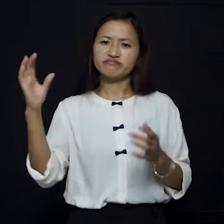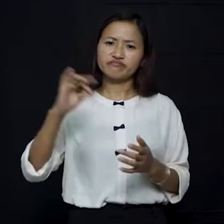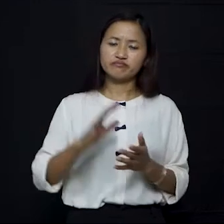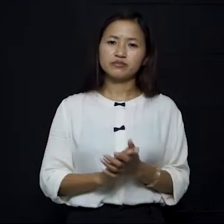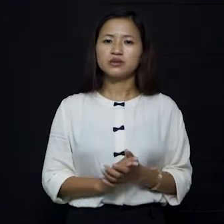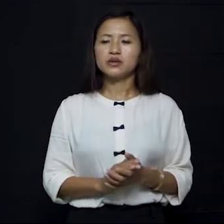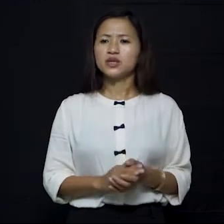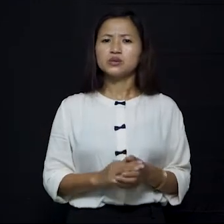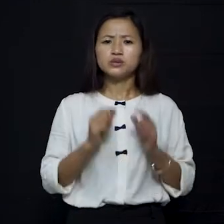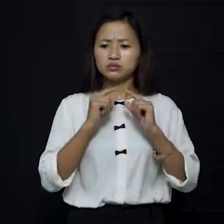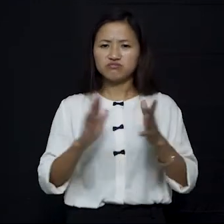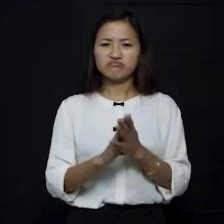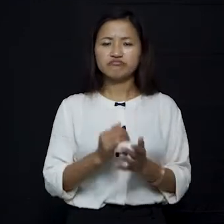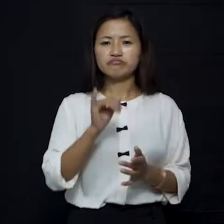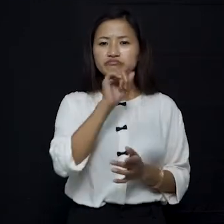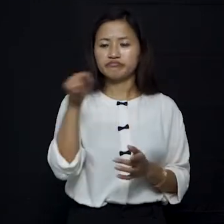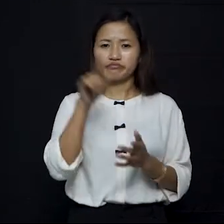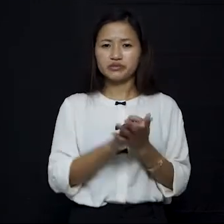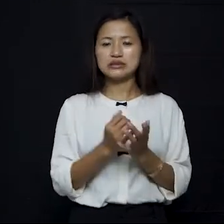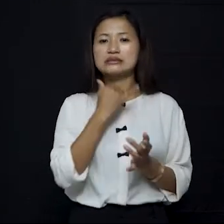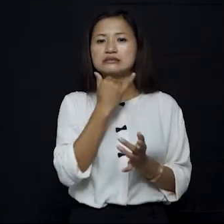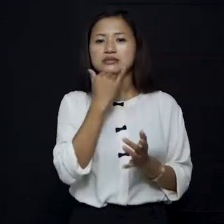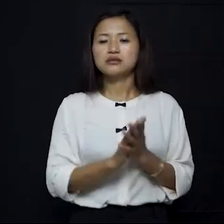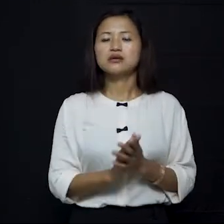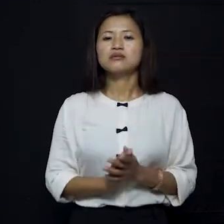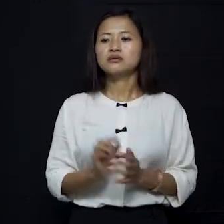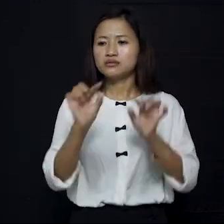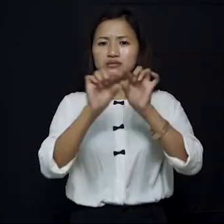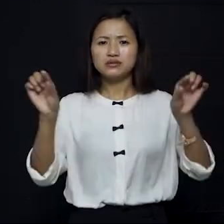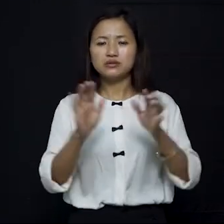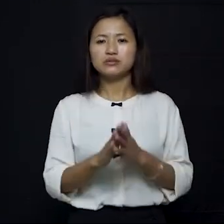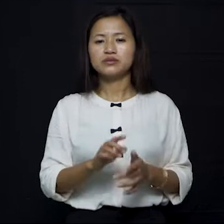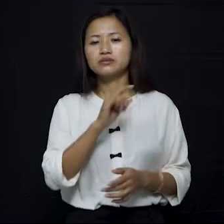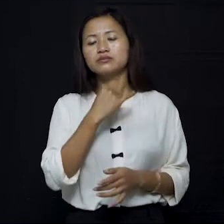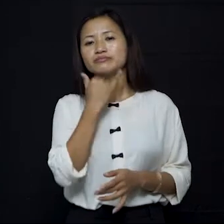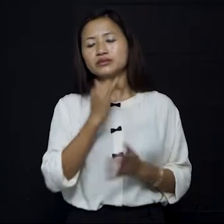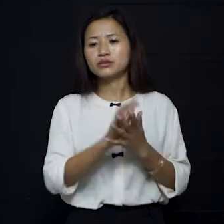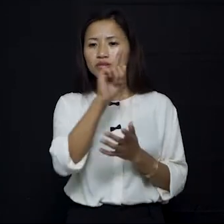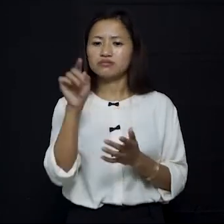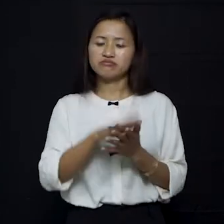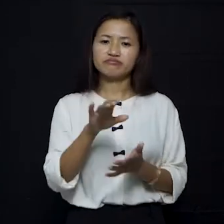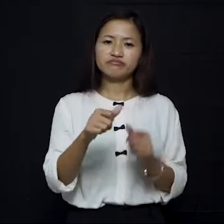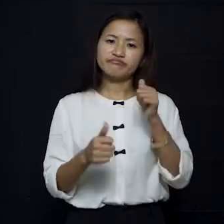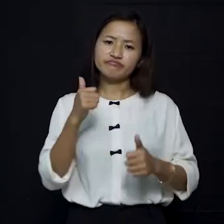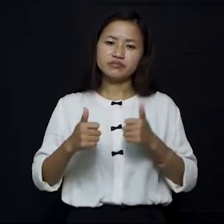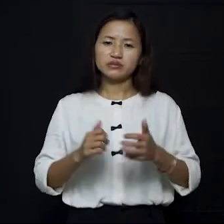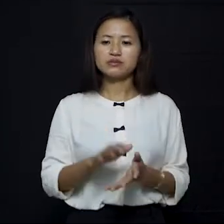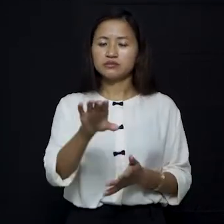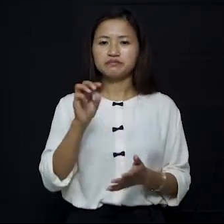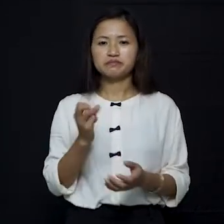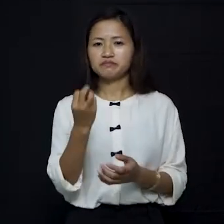mistake, and your usage of your sentence will be wrong. Plus, for exams, you are not getting any mark. If you happen to